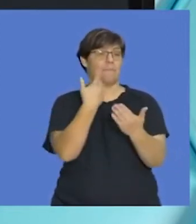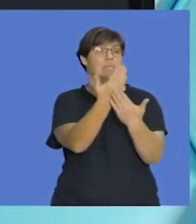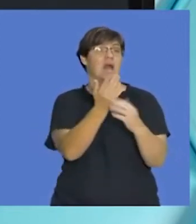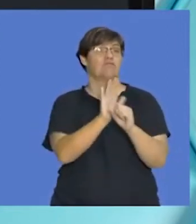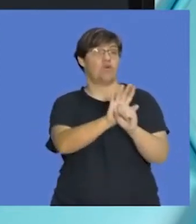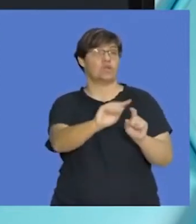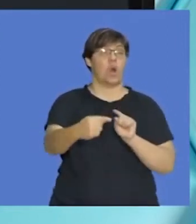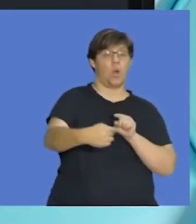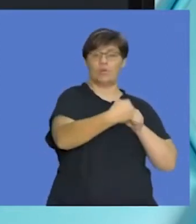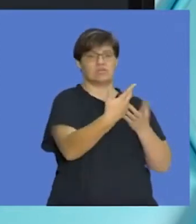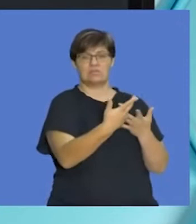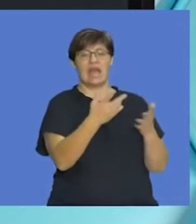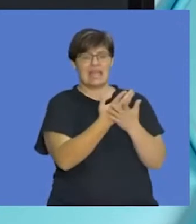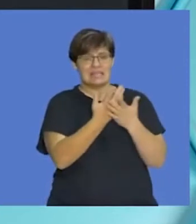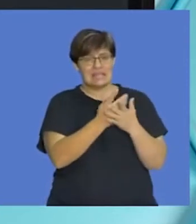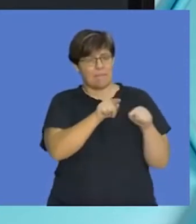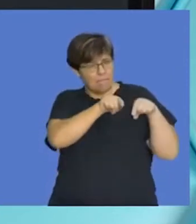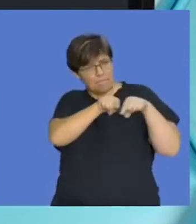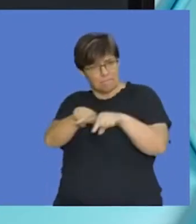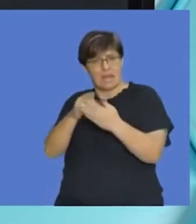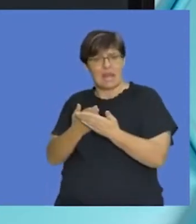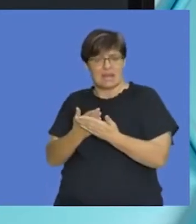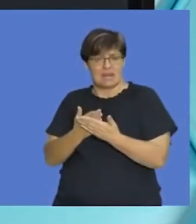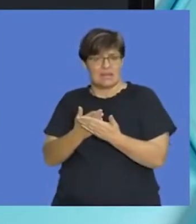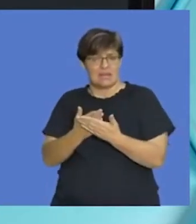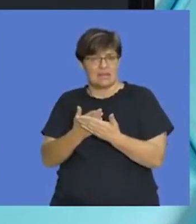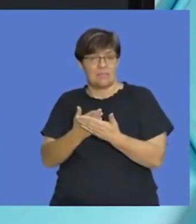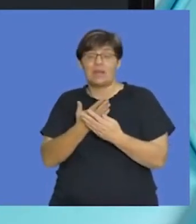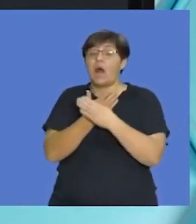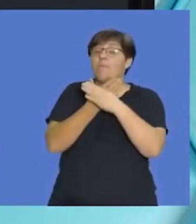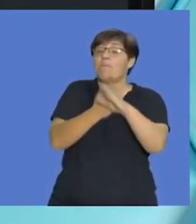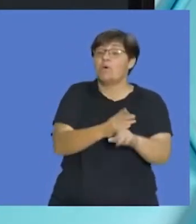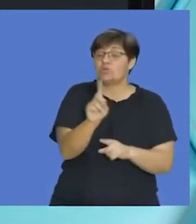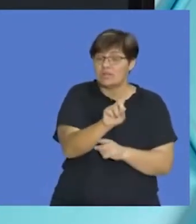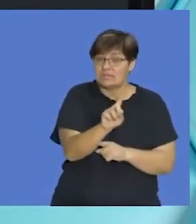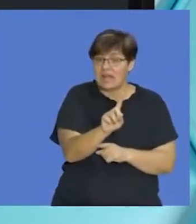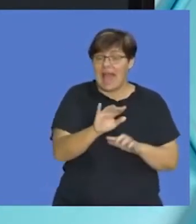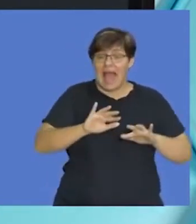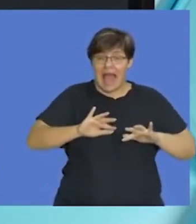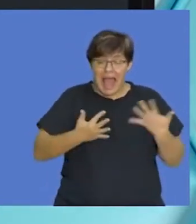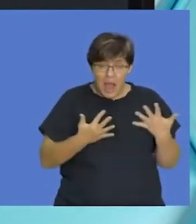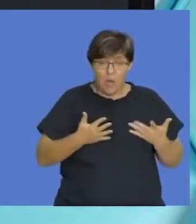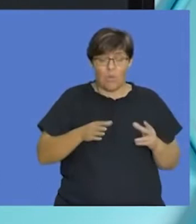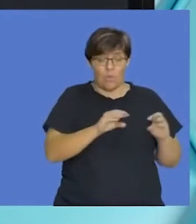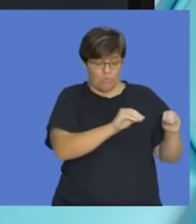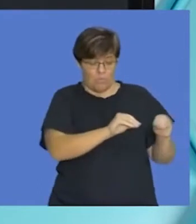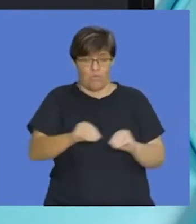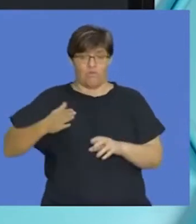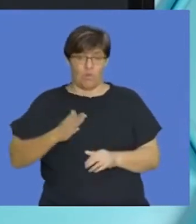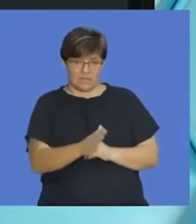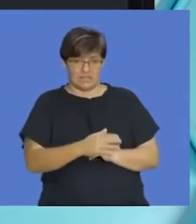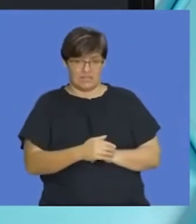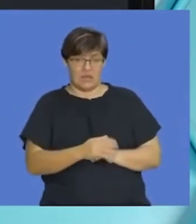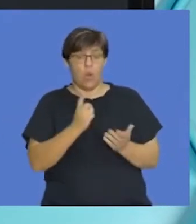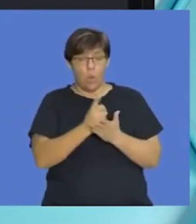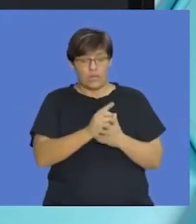applied force. Okay? It can be in the same direction as the applied force. What it opposes is the way the object wants to